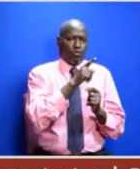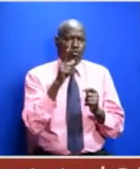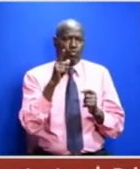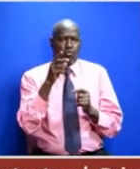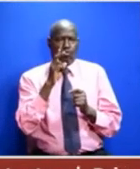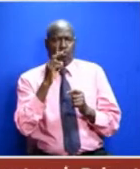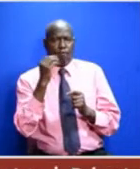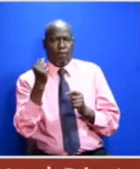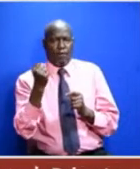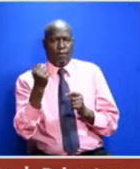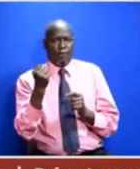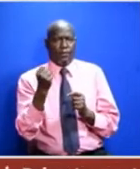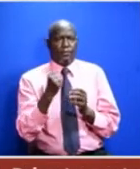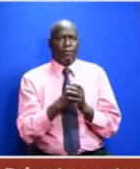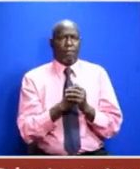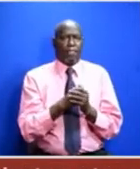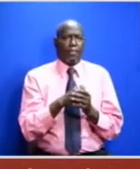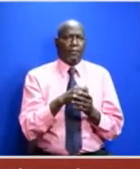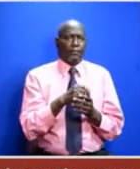2024-2025.